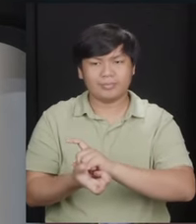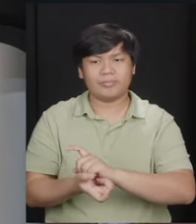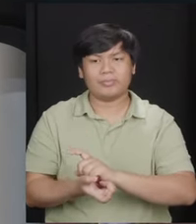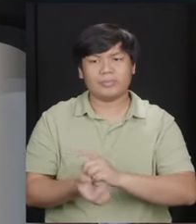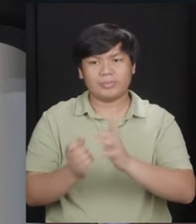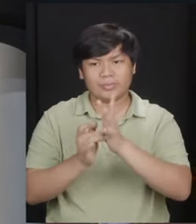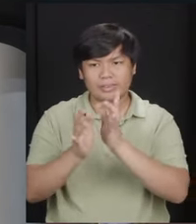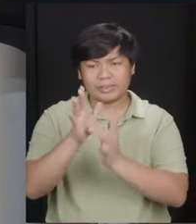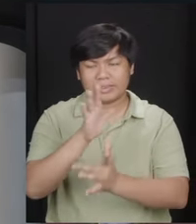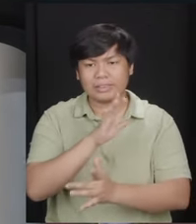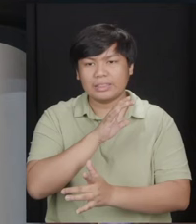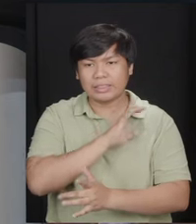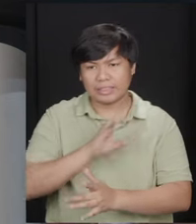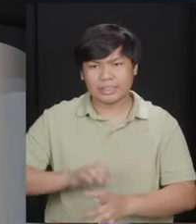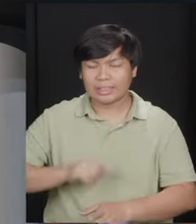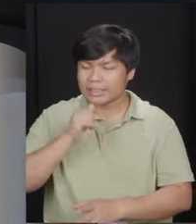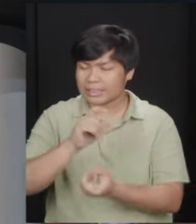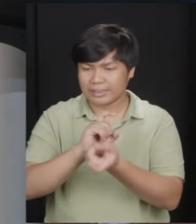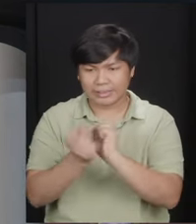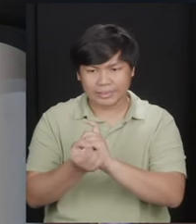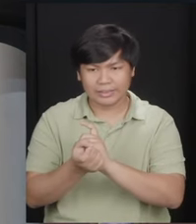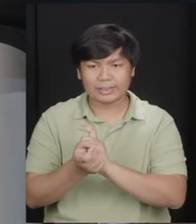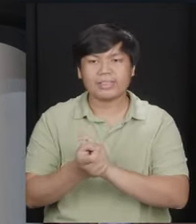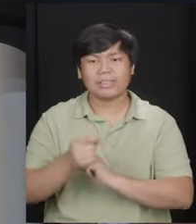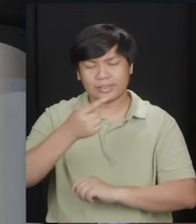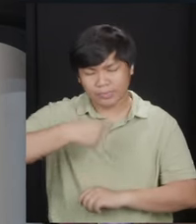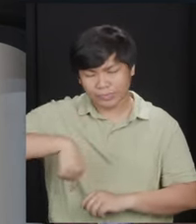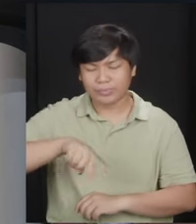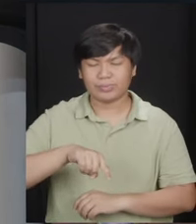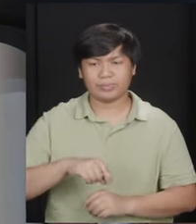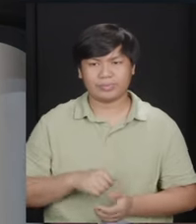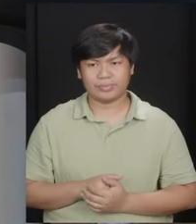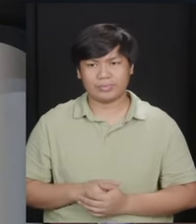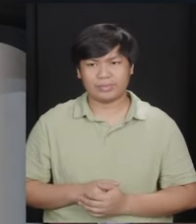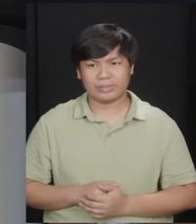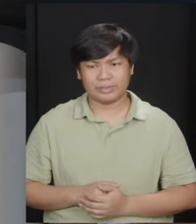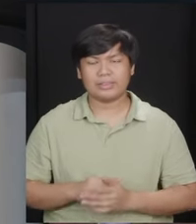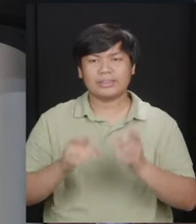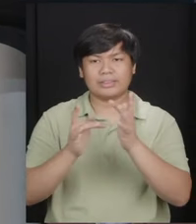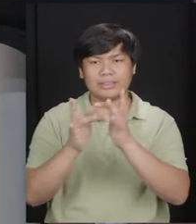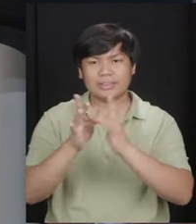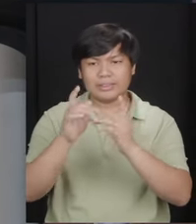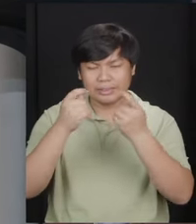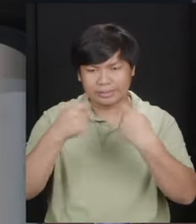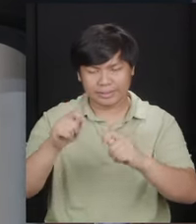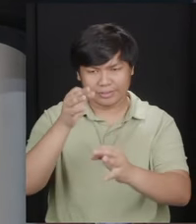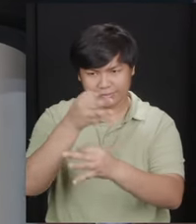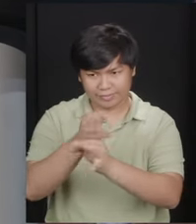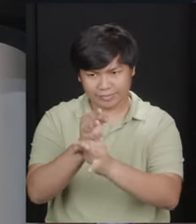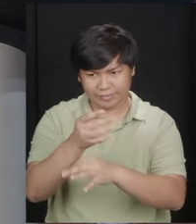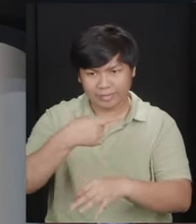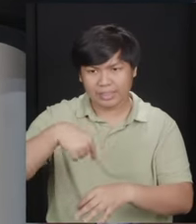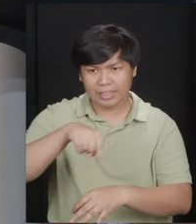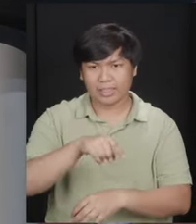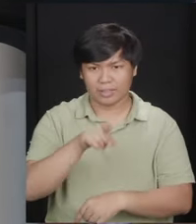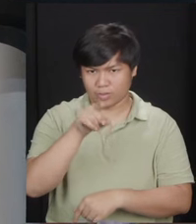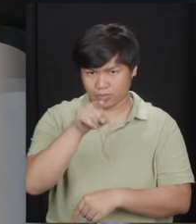is not upside down, we are. He's trying to make us right side up. So